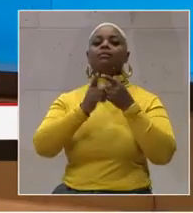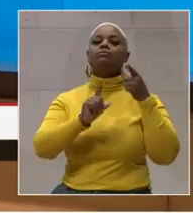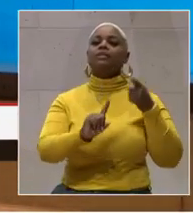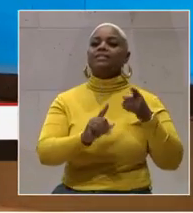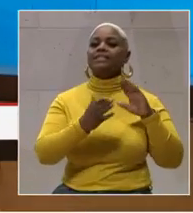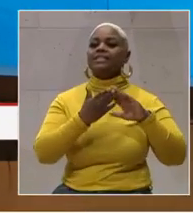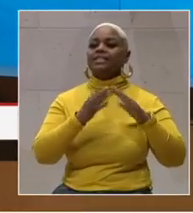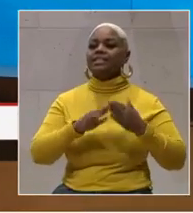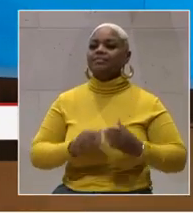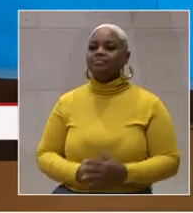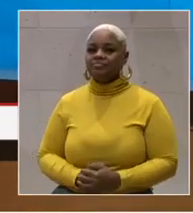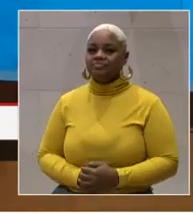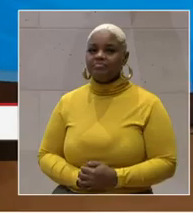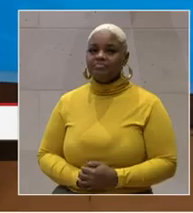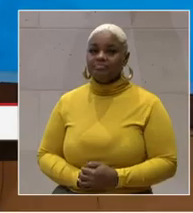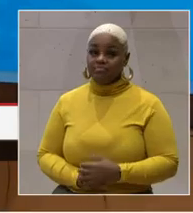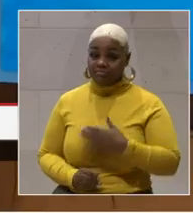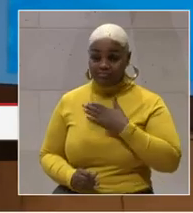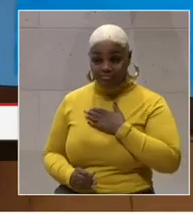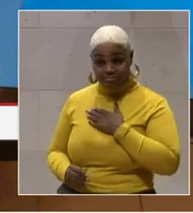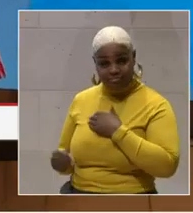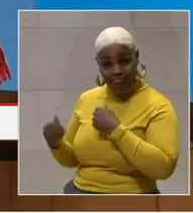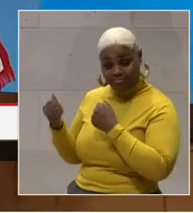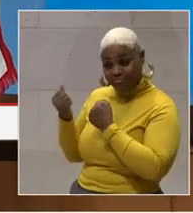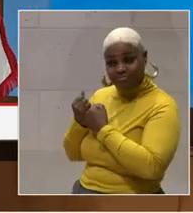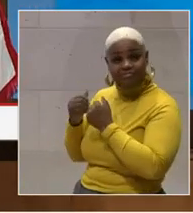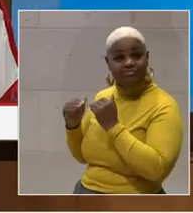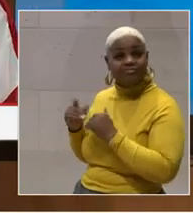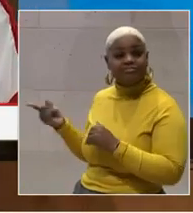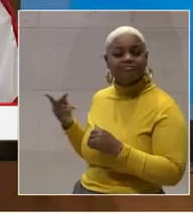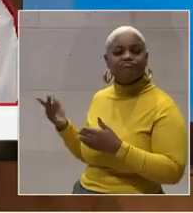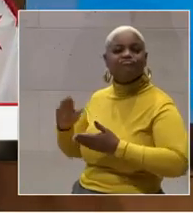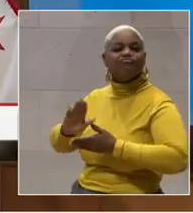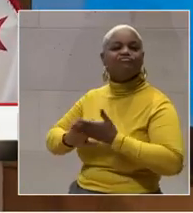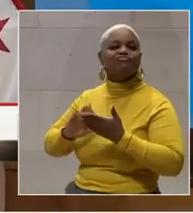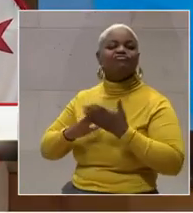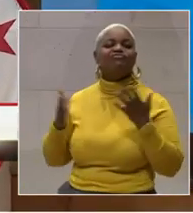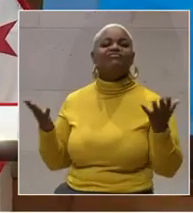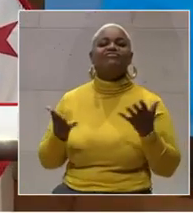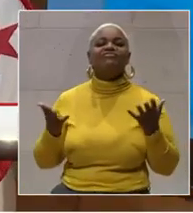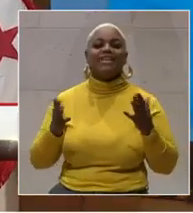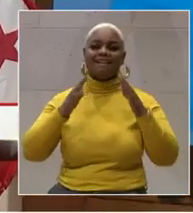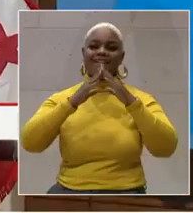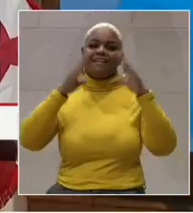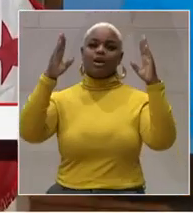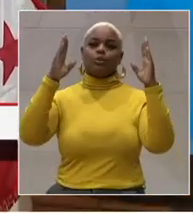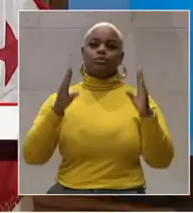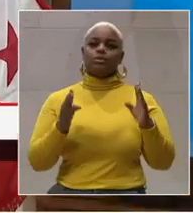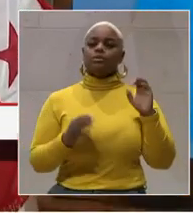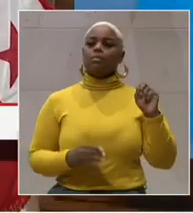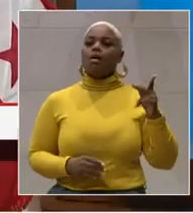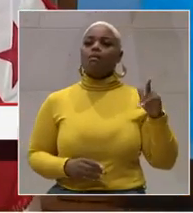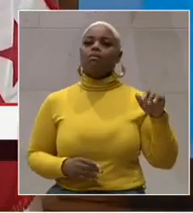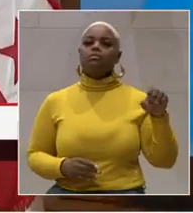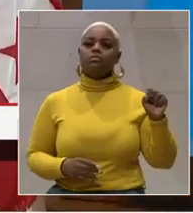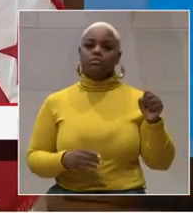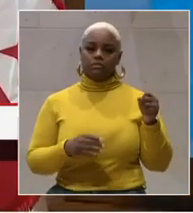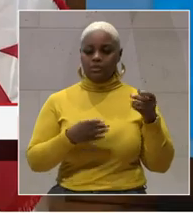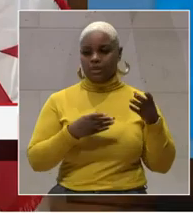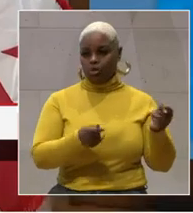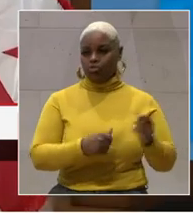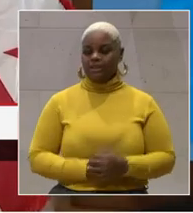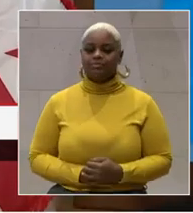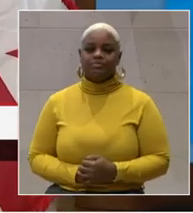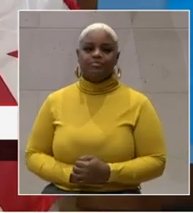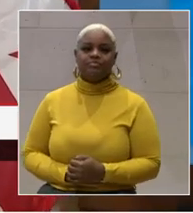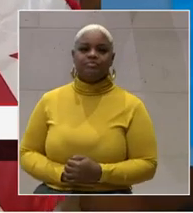we run the Housing Supply Accelerator. Welcome to the Moment for Housing is Now, a summit to envision our city's future